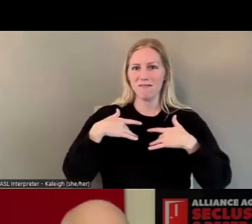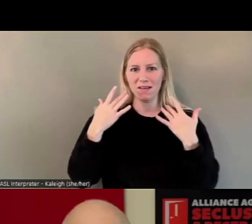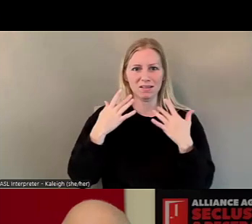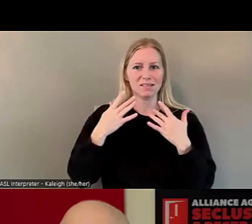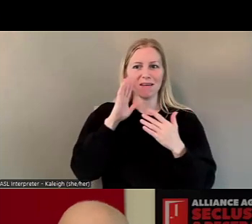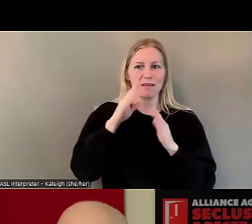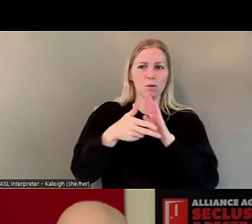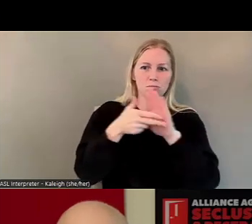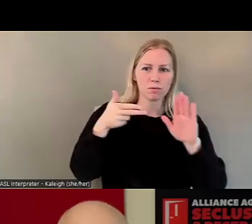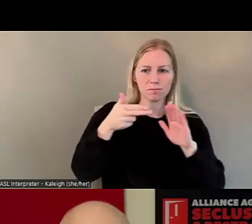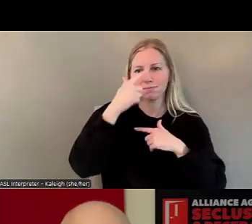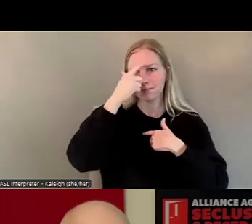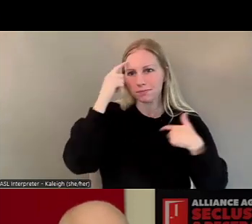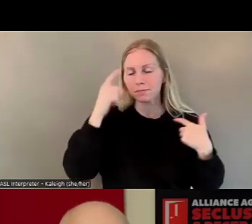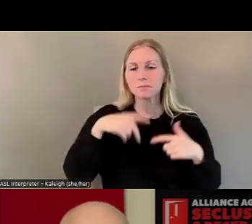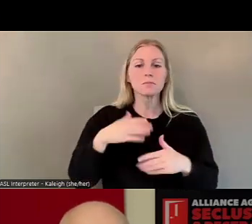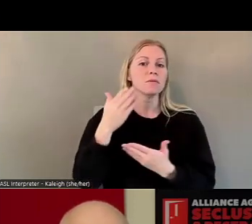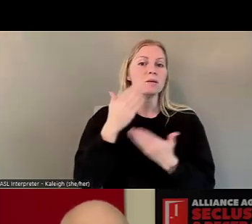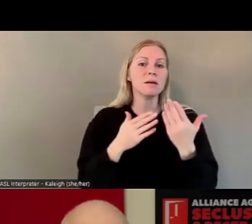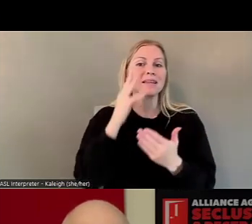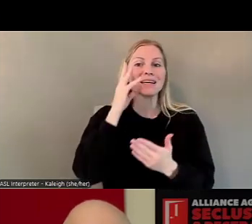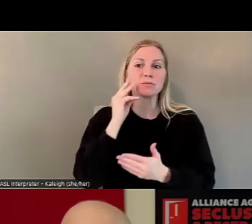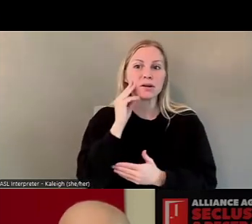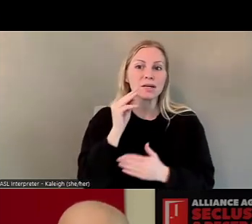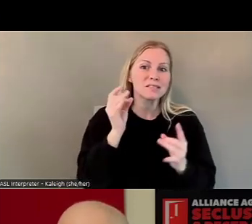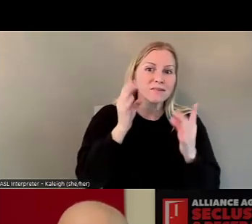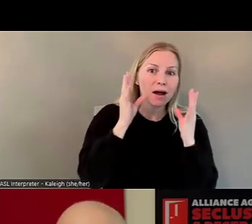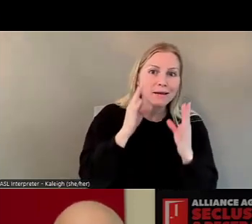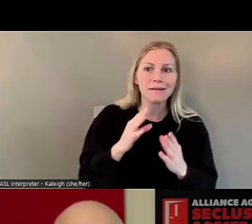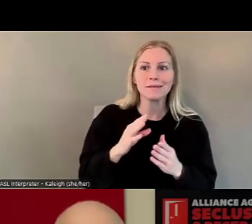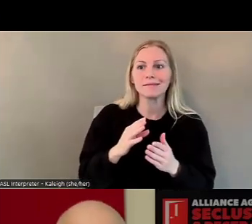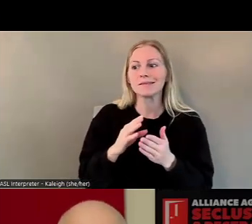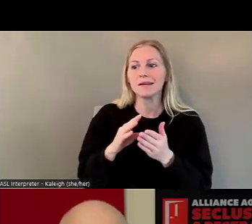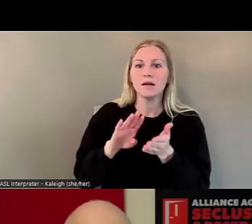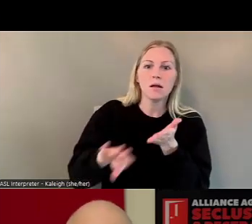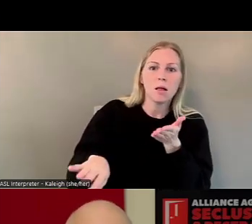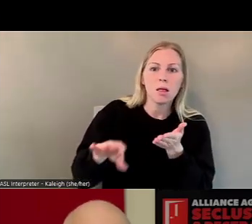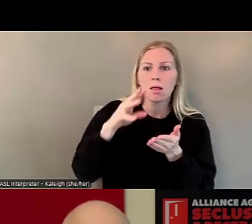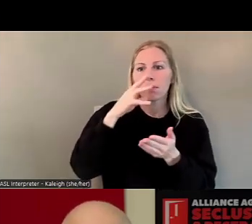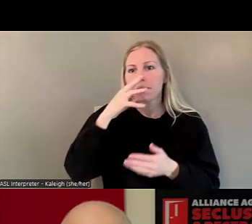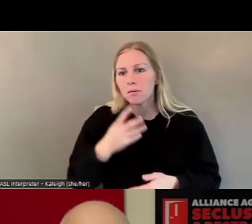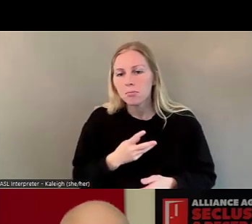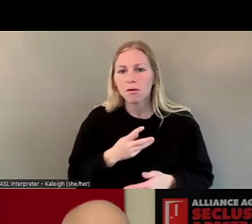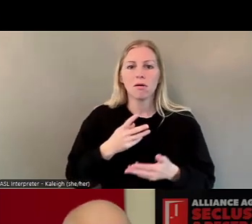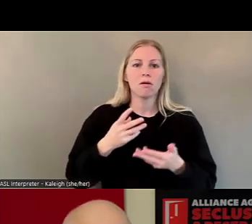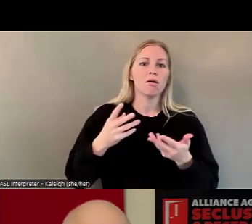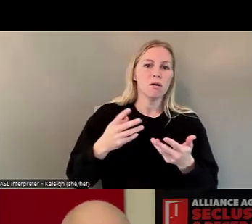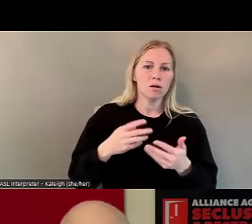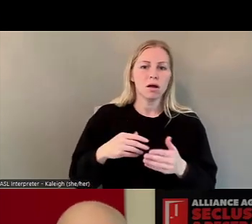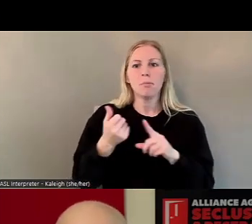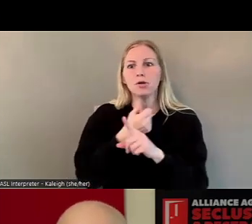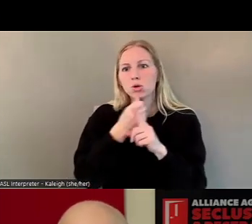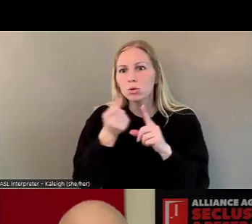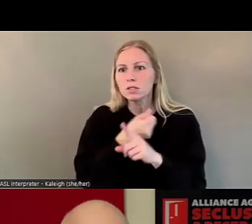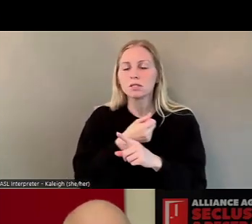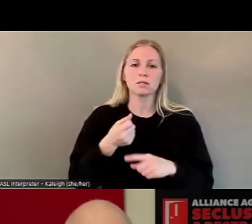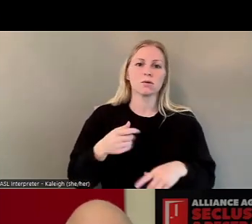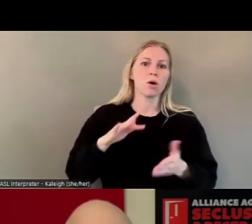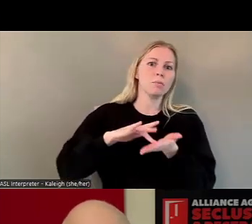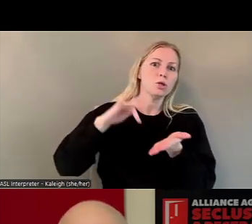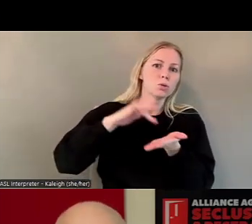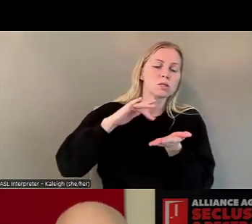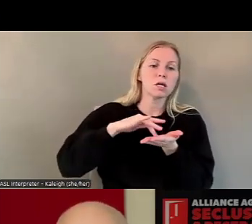be experiencing violence, abuse, or neglect. It might be witnessing violence. It might be having a family member that was incarcerated